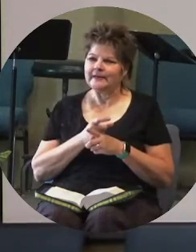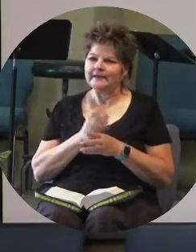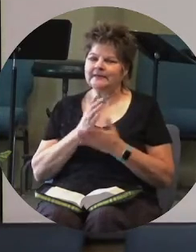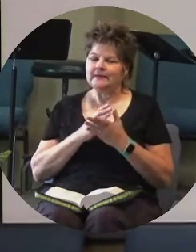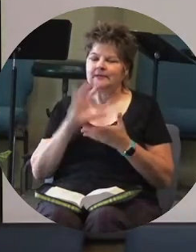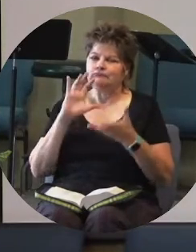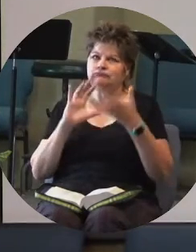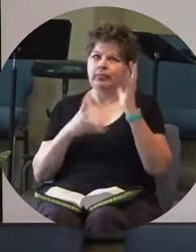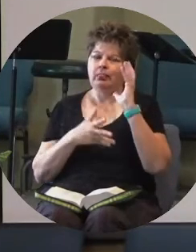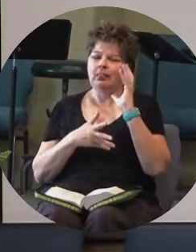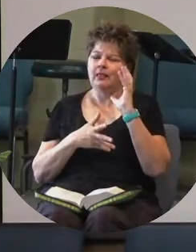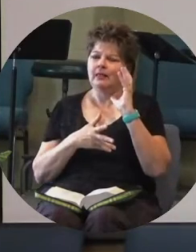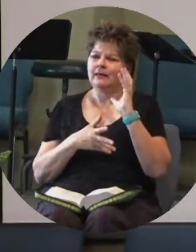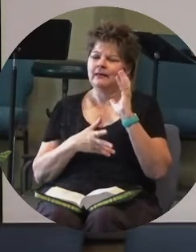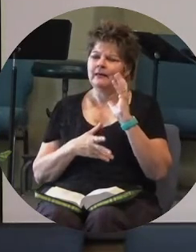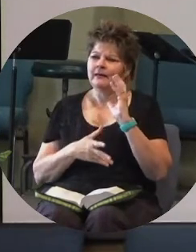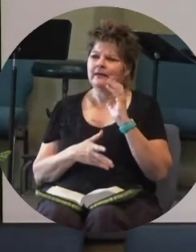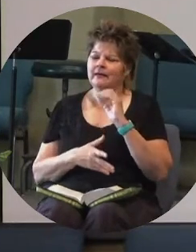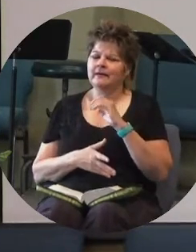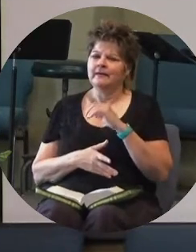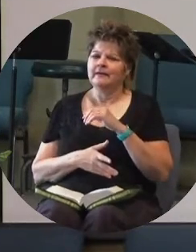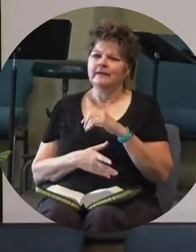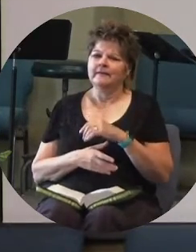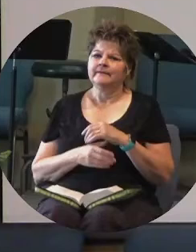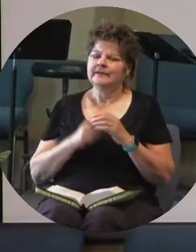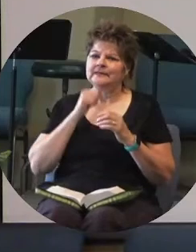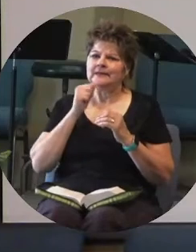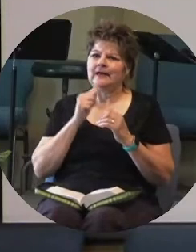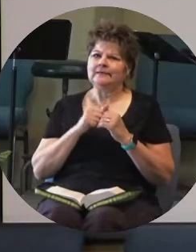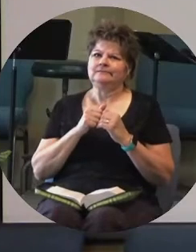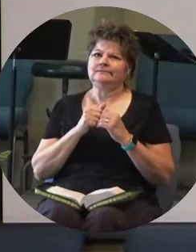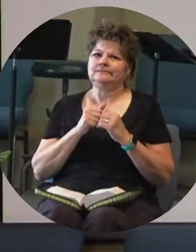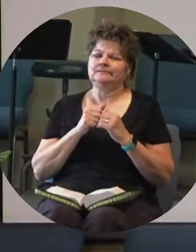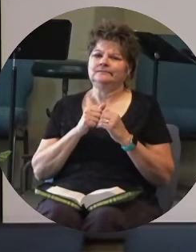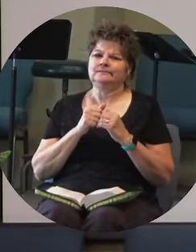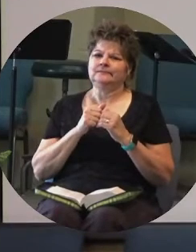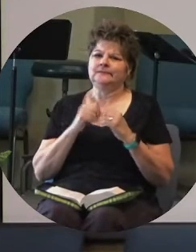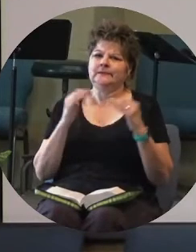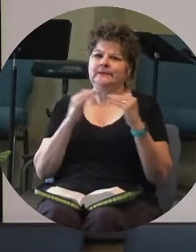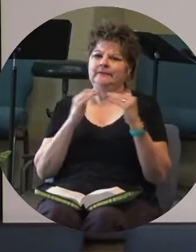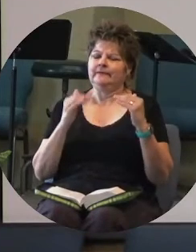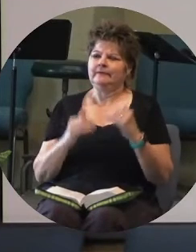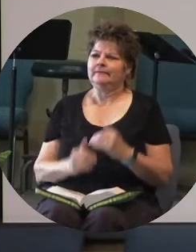whack. Something's not level, not stable.